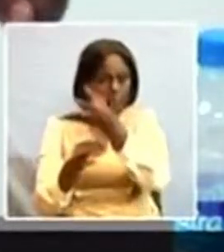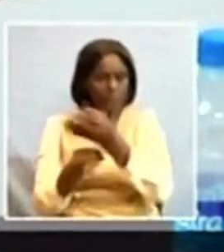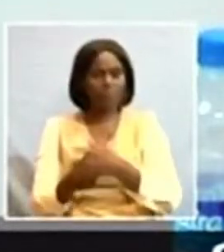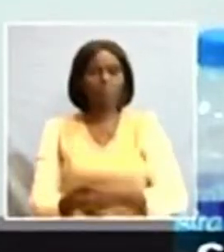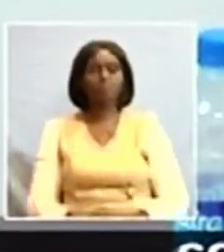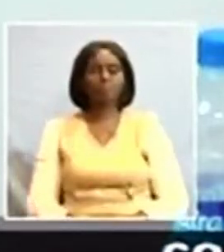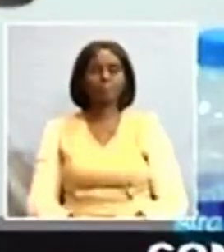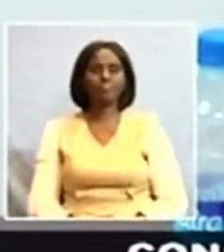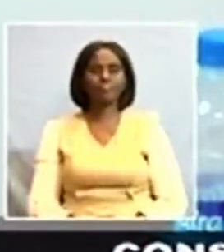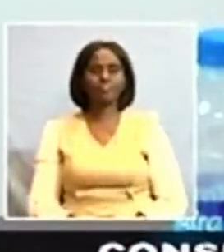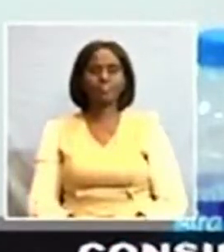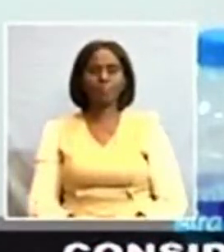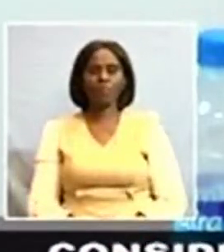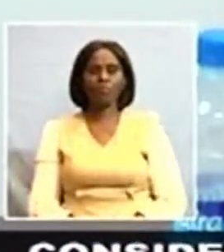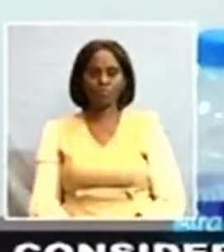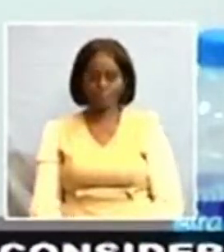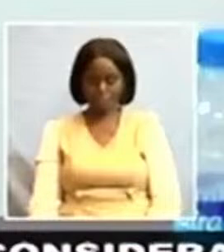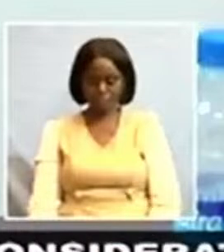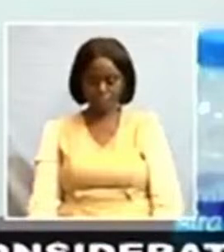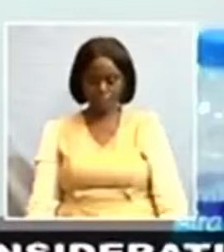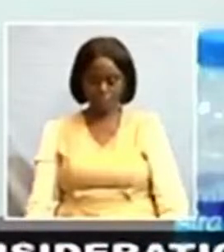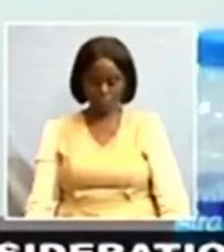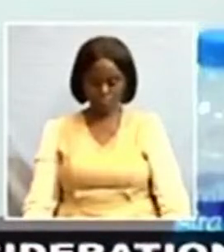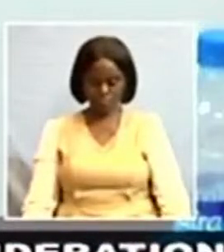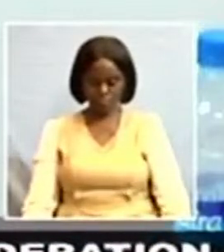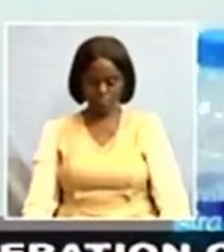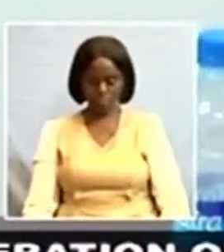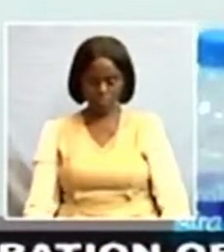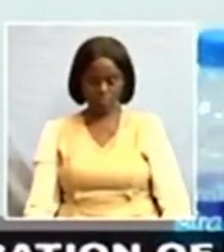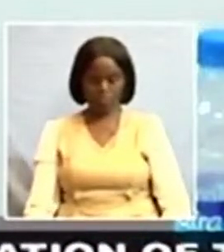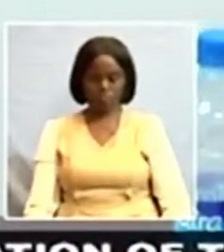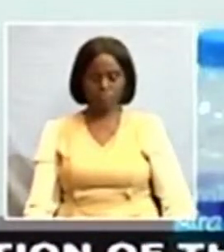she's saying that has the information.